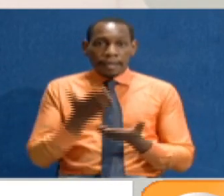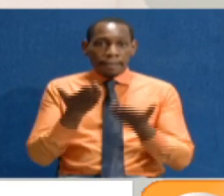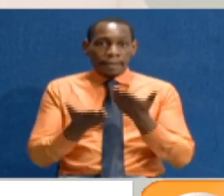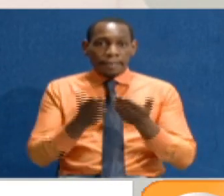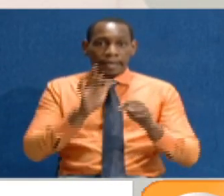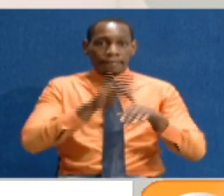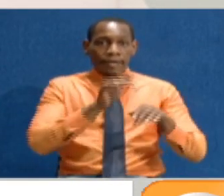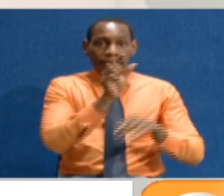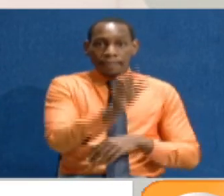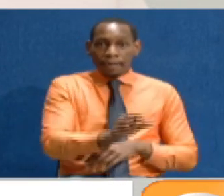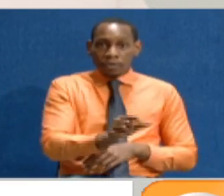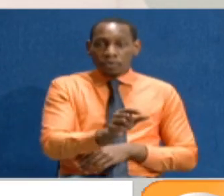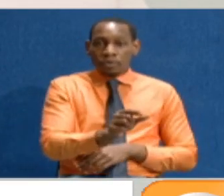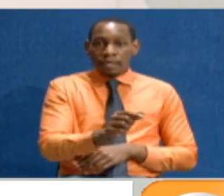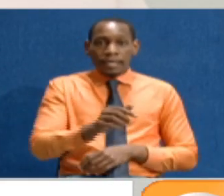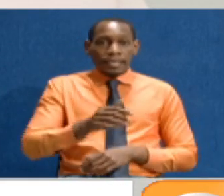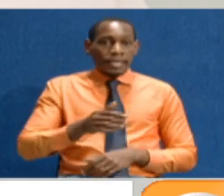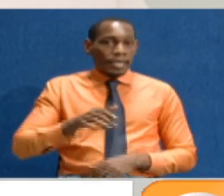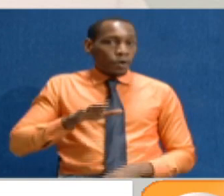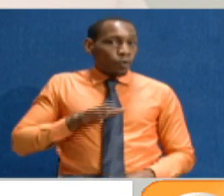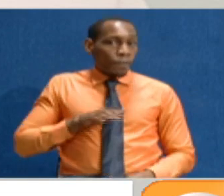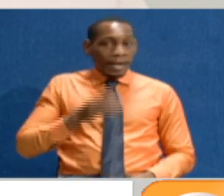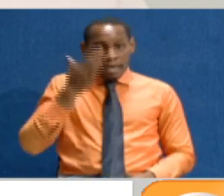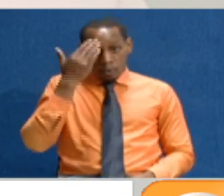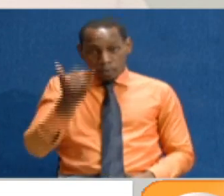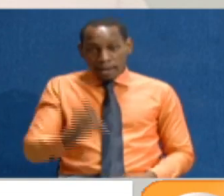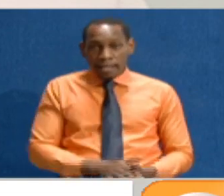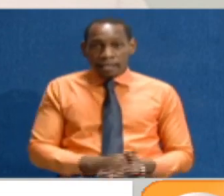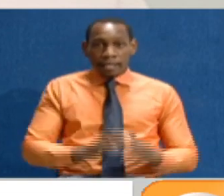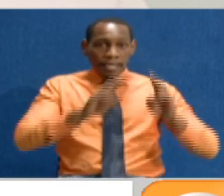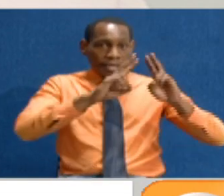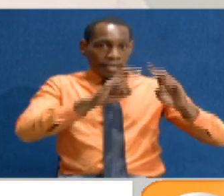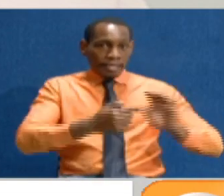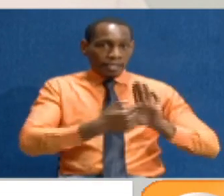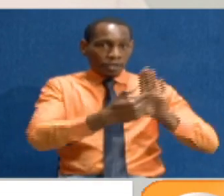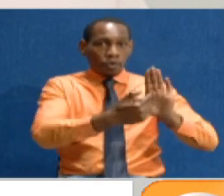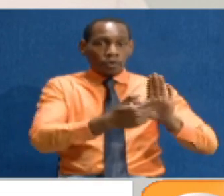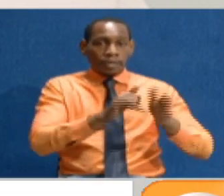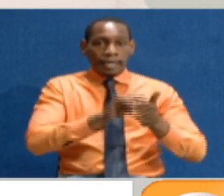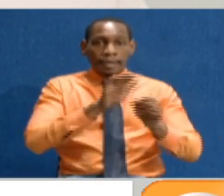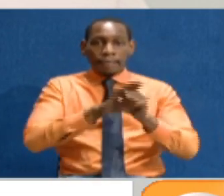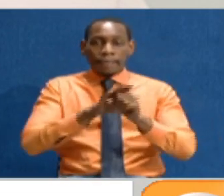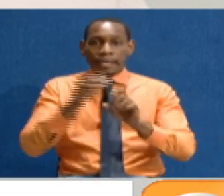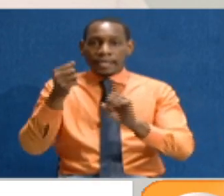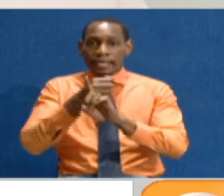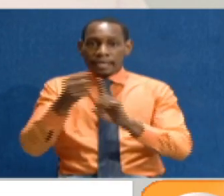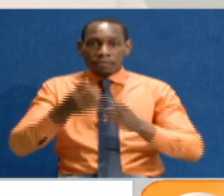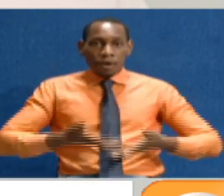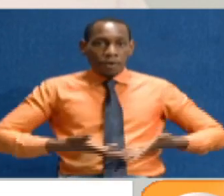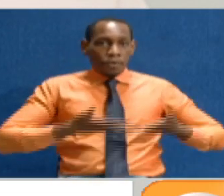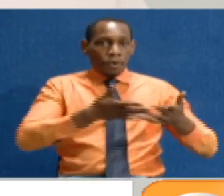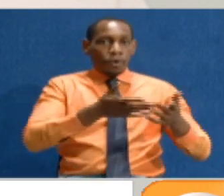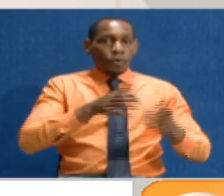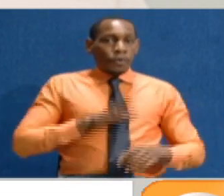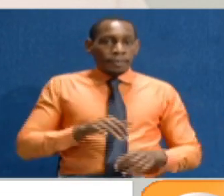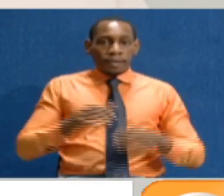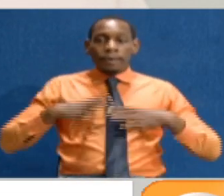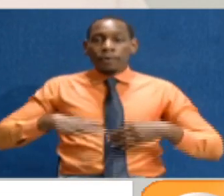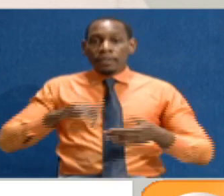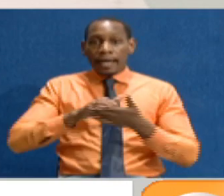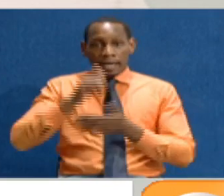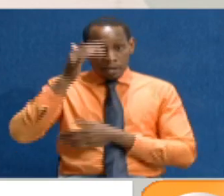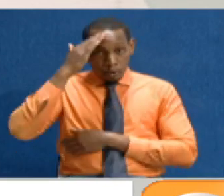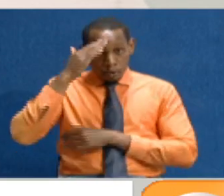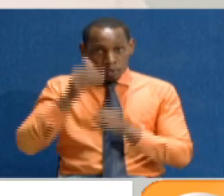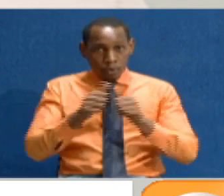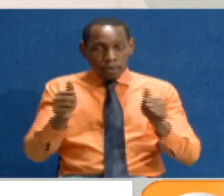the victims of the crime is a female. That's because studies have shown that more crime is meted out to women by people who are known